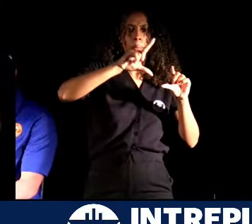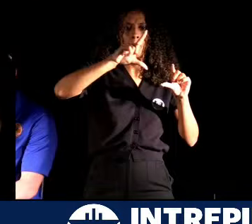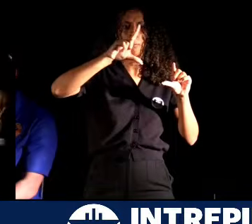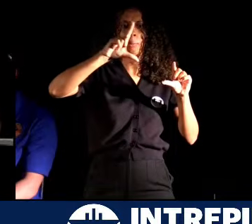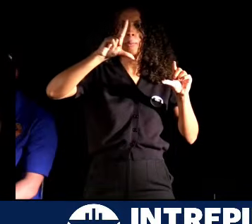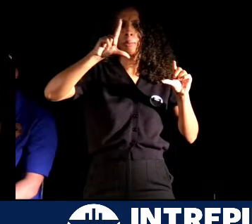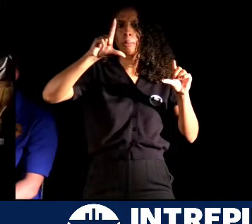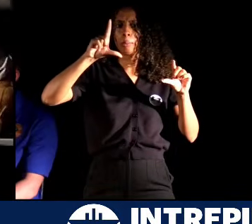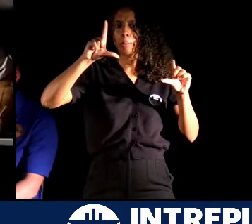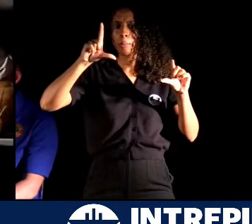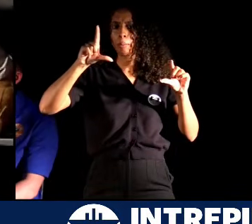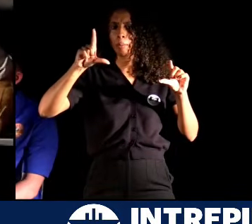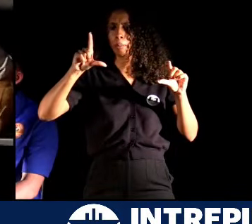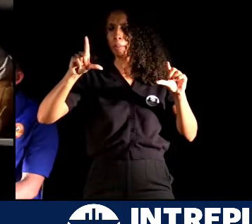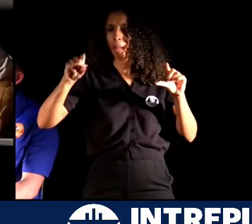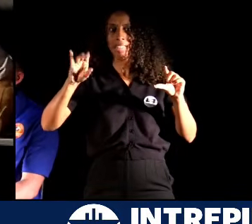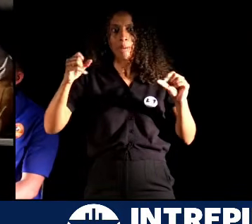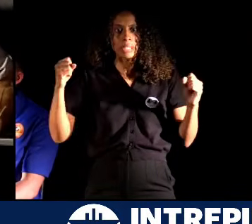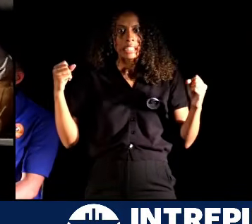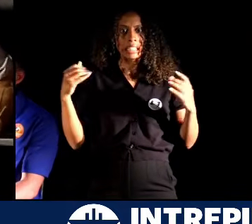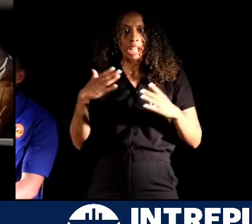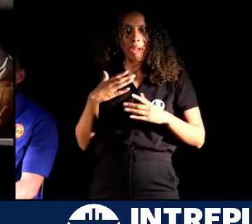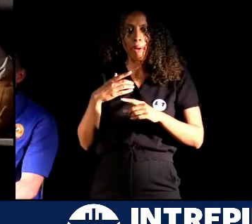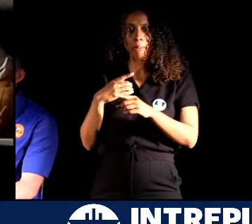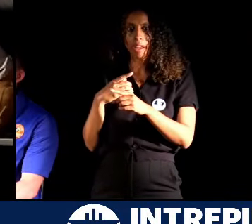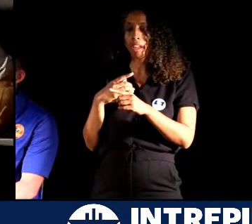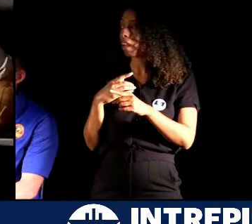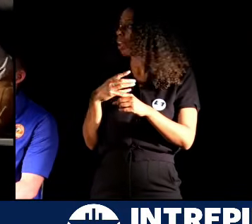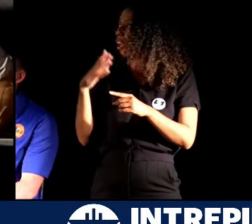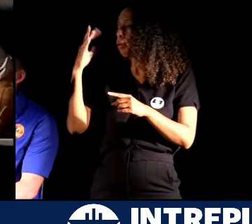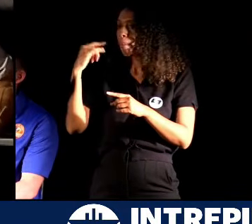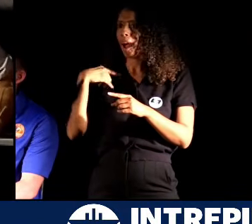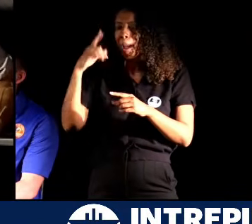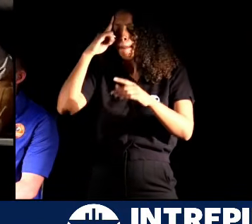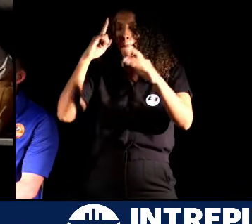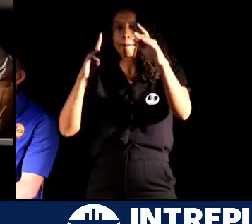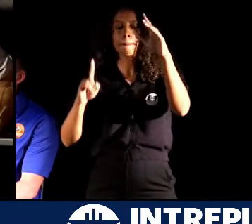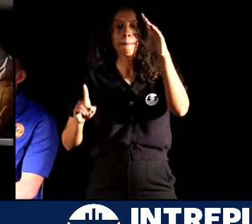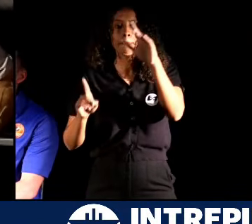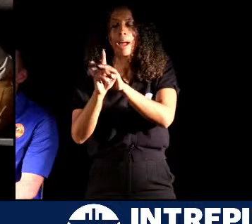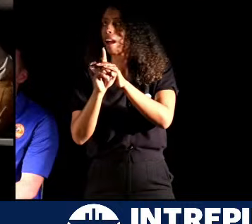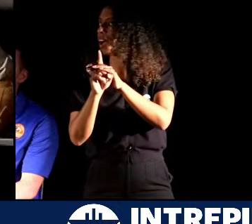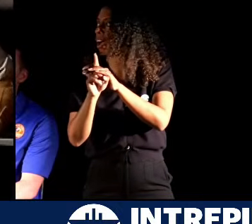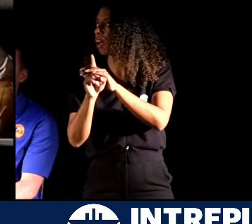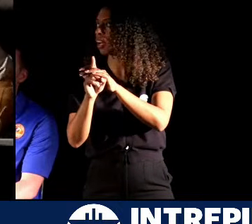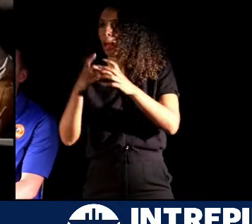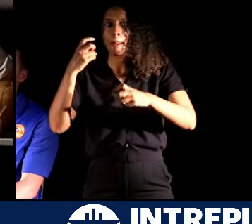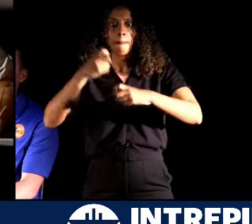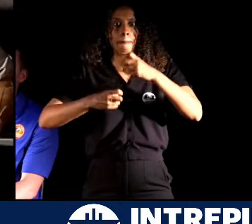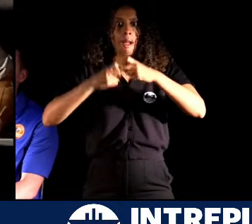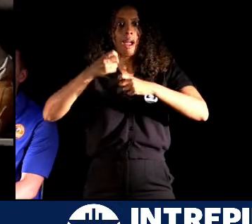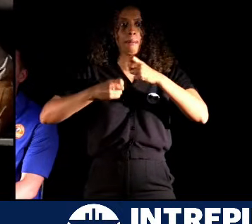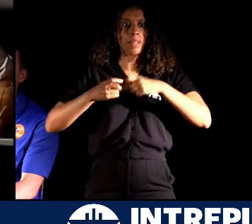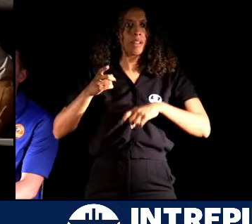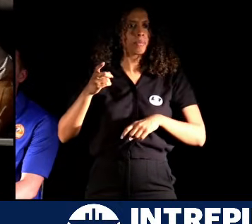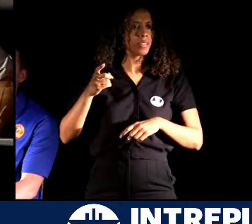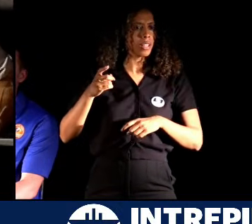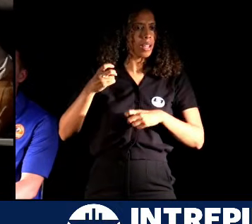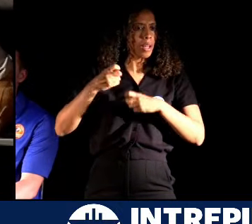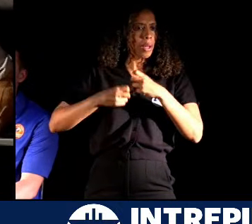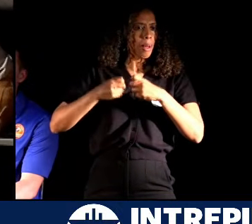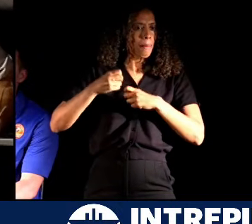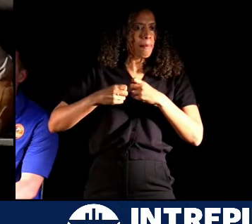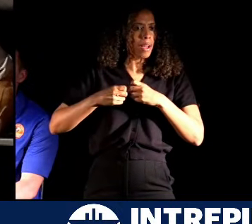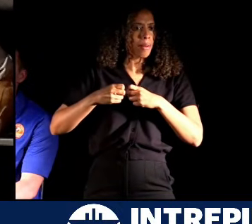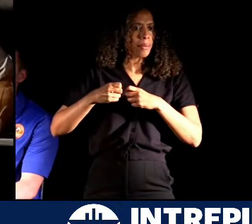That was a scary moment for us, because the first thing that came to mind, we have problems with the instruments. And